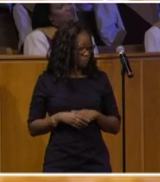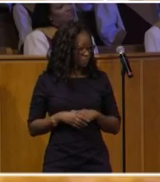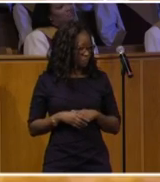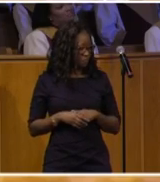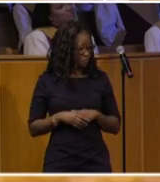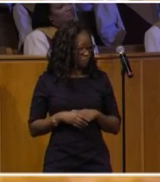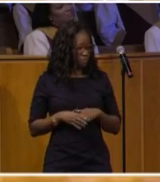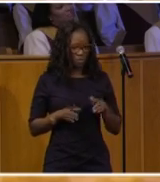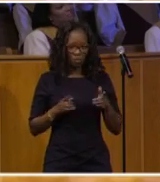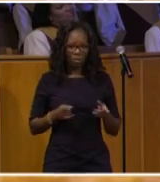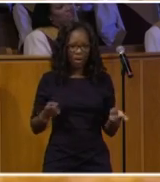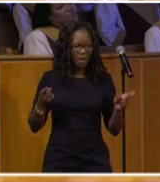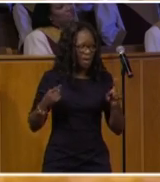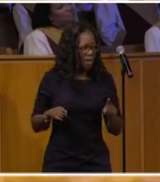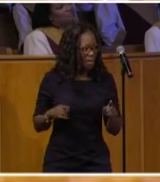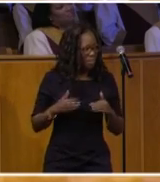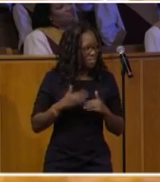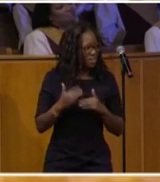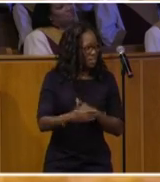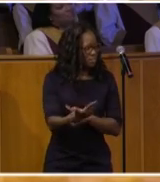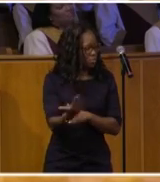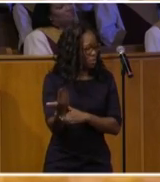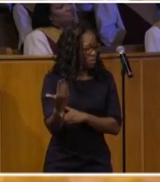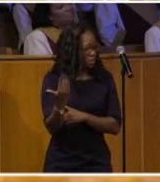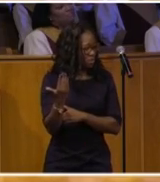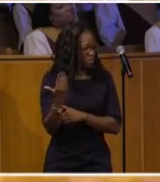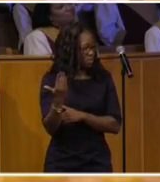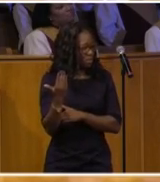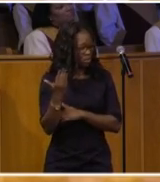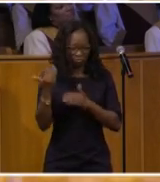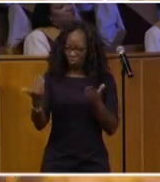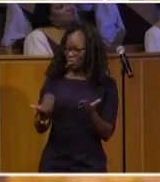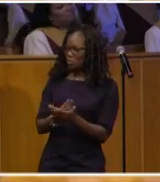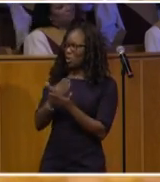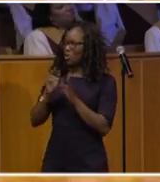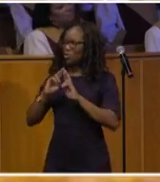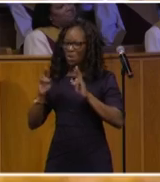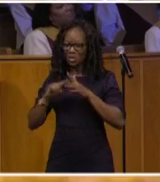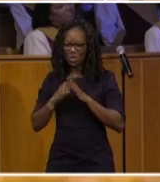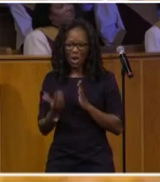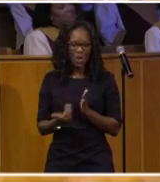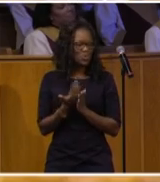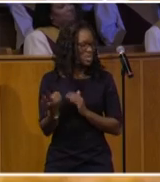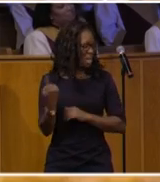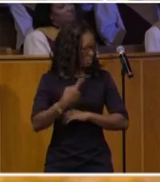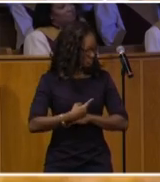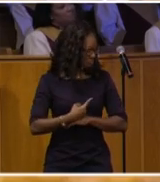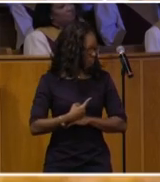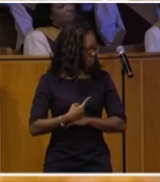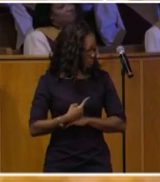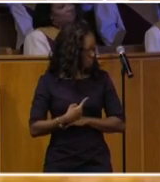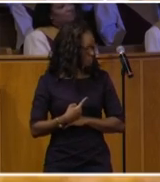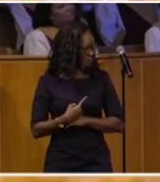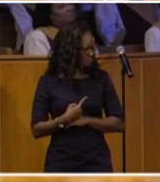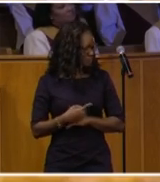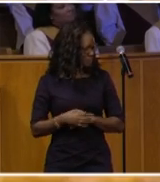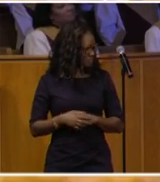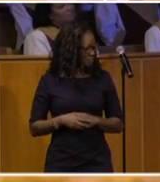And don't you know when you wake up the next morning, you're refreshed and you can make it one more day.